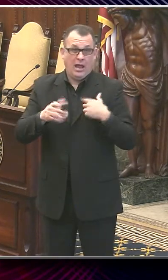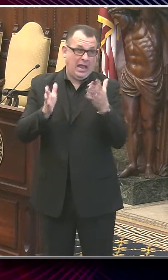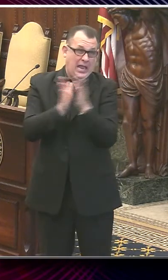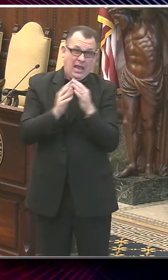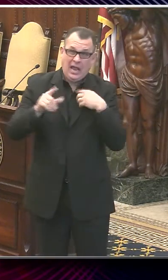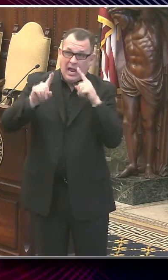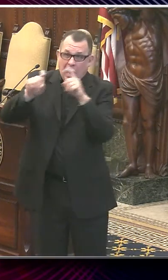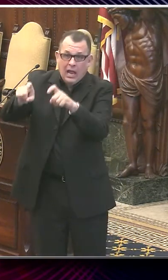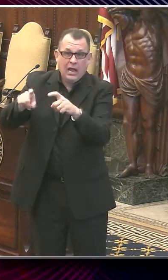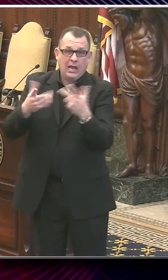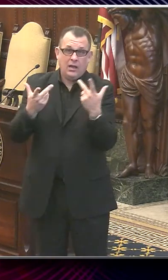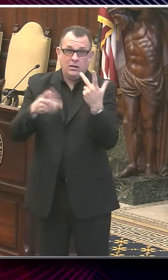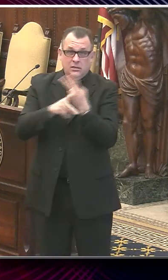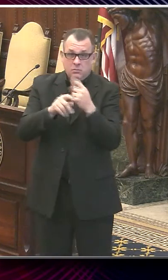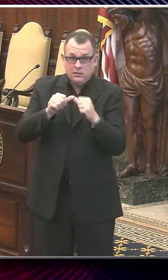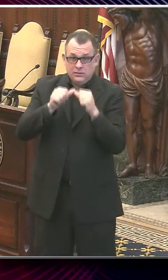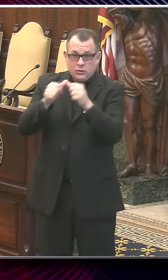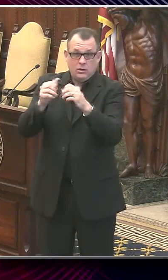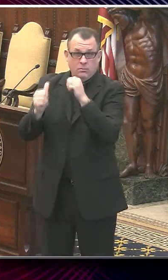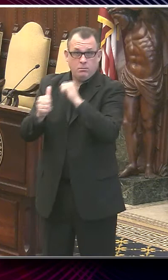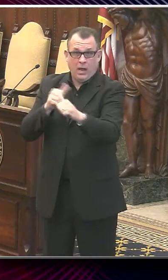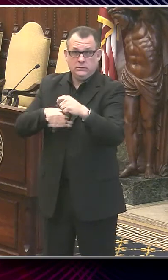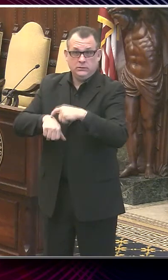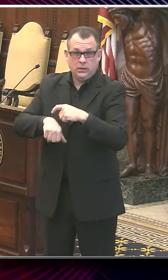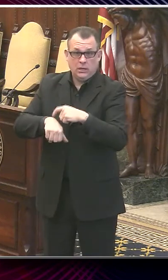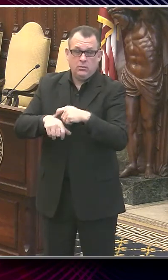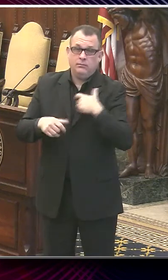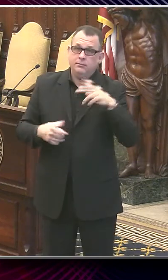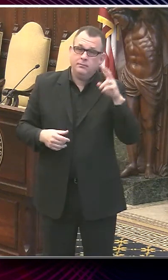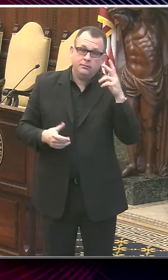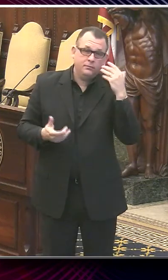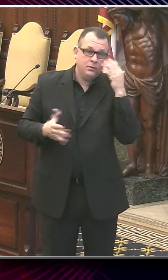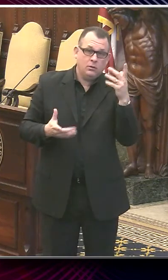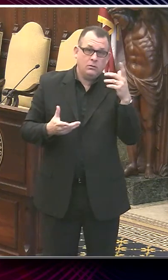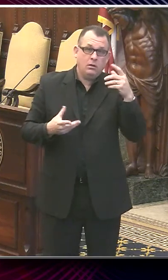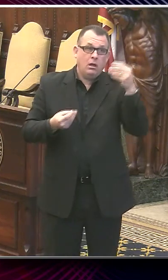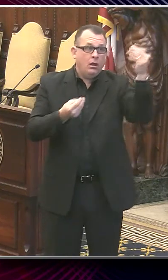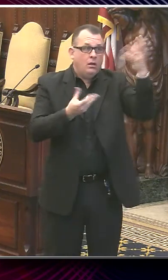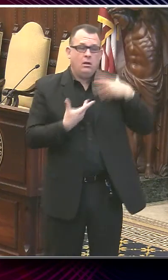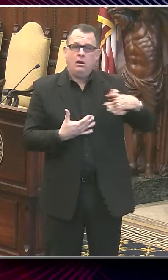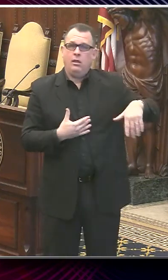it stay longer, and we don't have an answer yet as to whether that's possible.